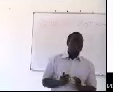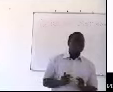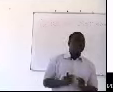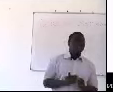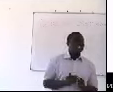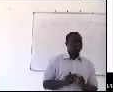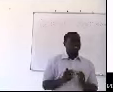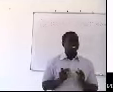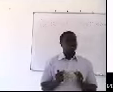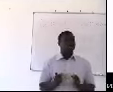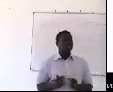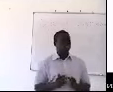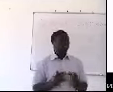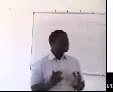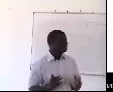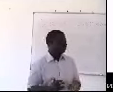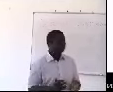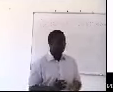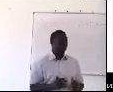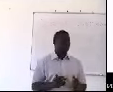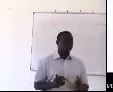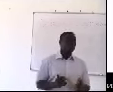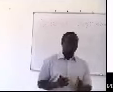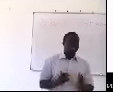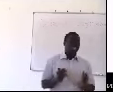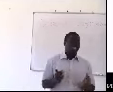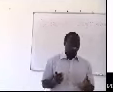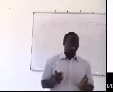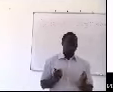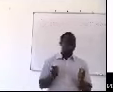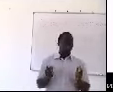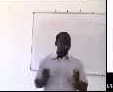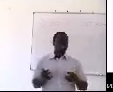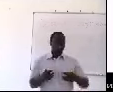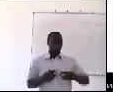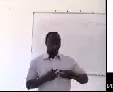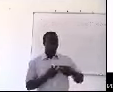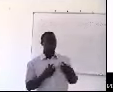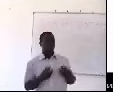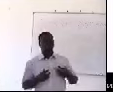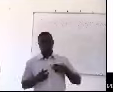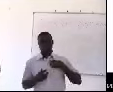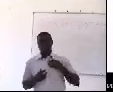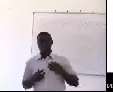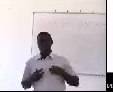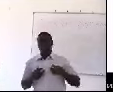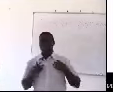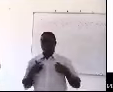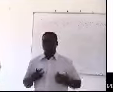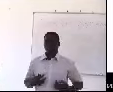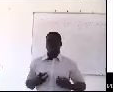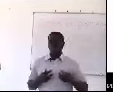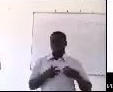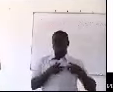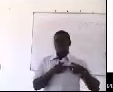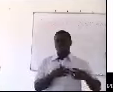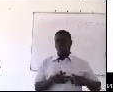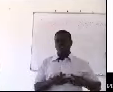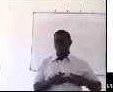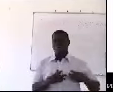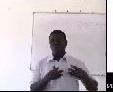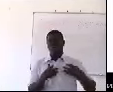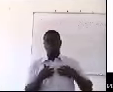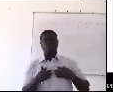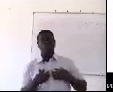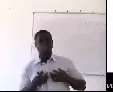cause the arteries to be dilated. Okay, and the sympathetic also nervous system also dilates bronchia